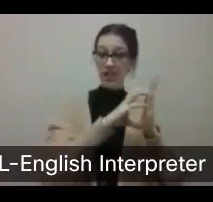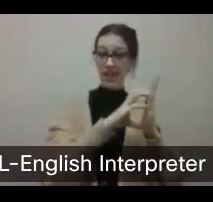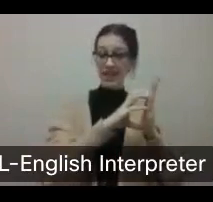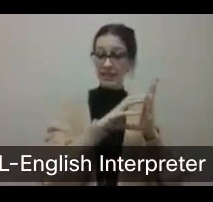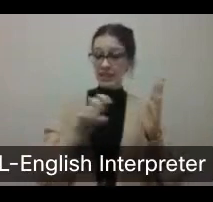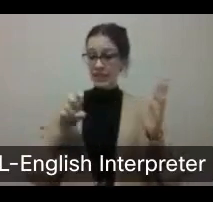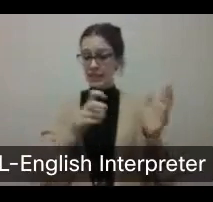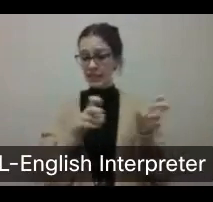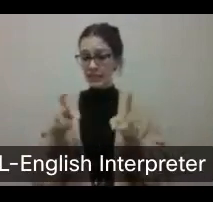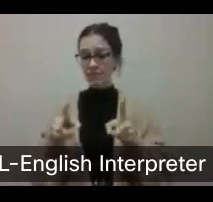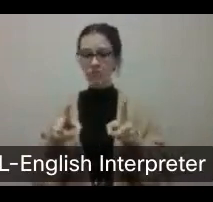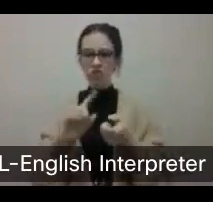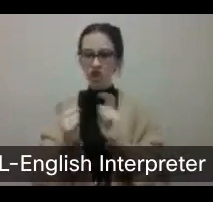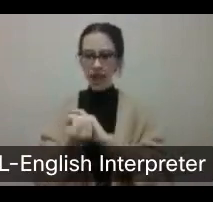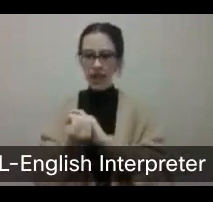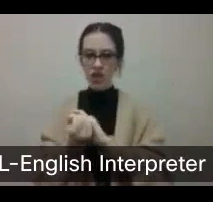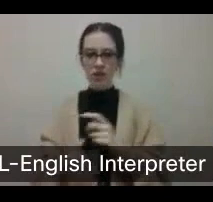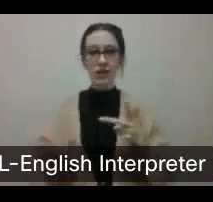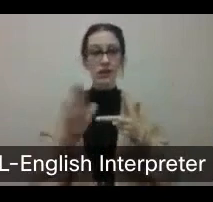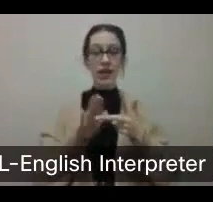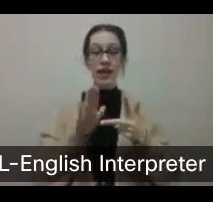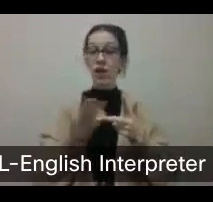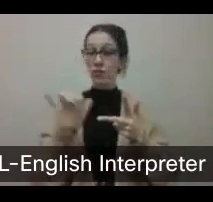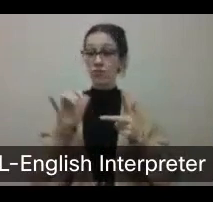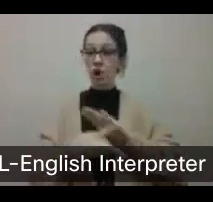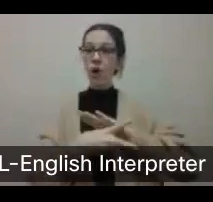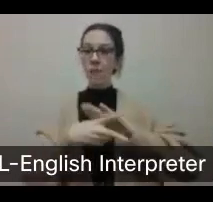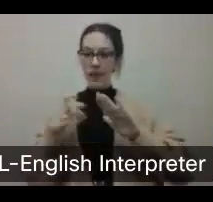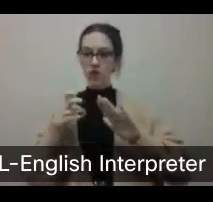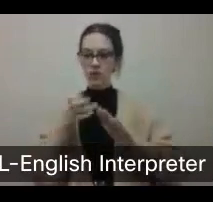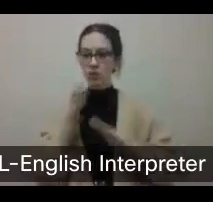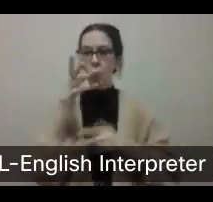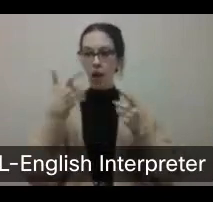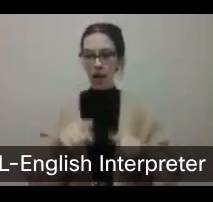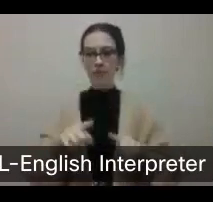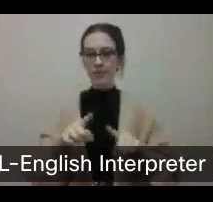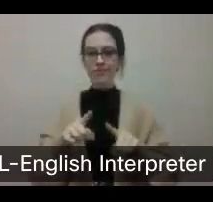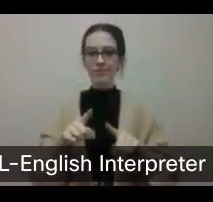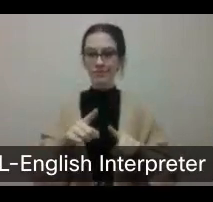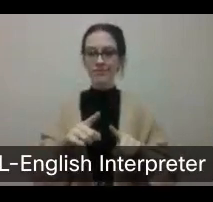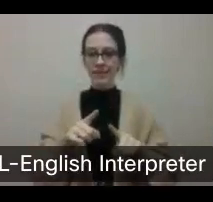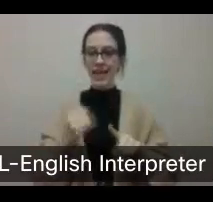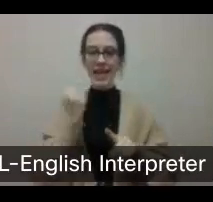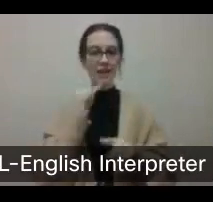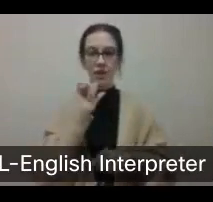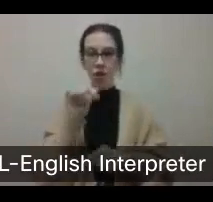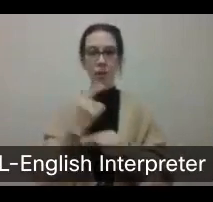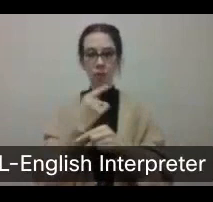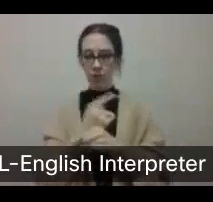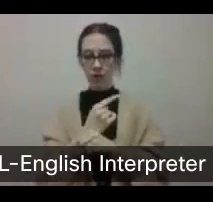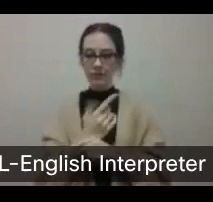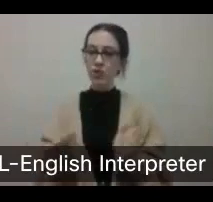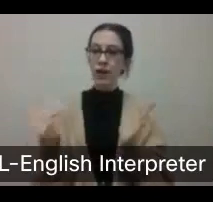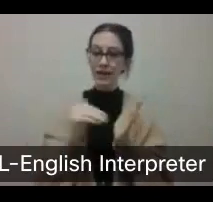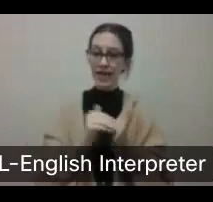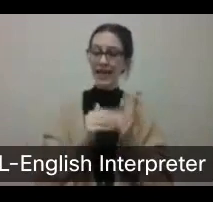adequately paraphrased. So we want to remember, coming back to the main ideas that we talked about before, paraphrasing must be in our own voice,